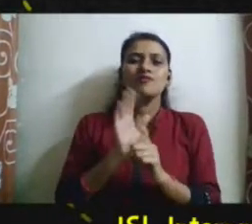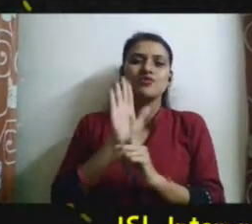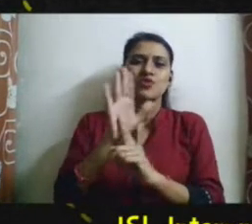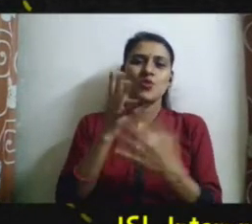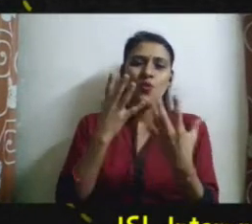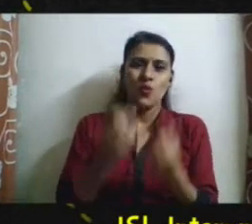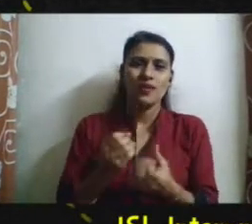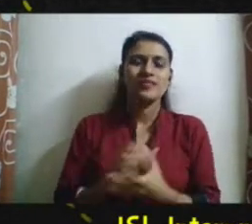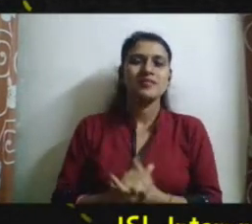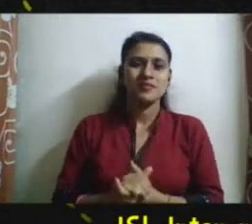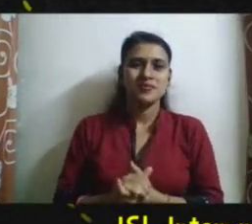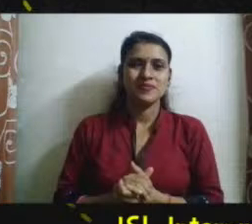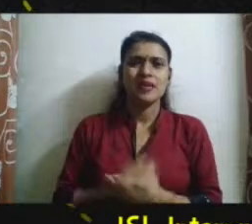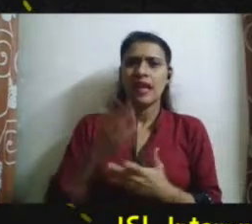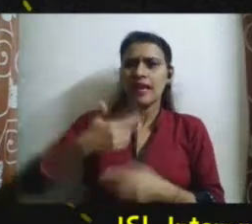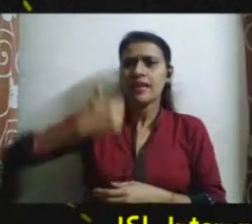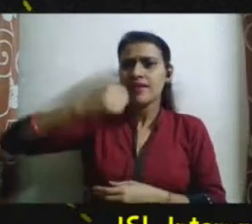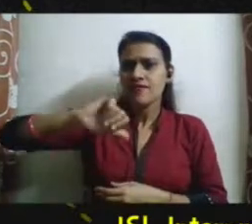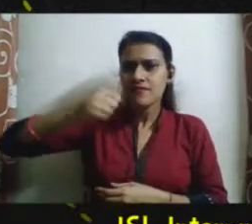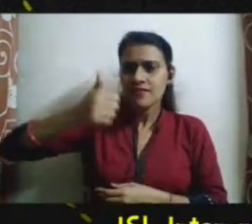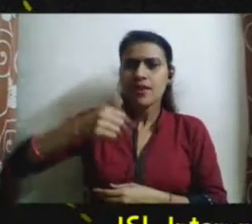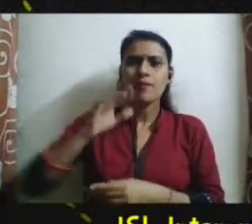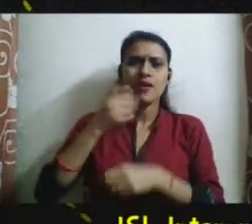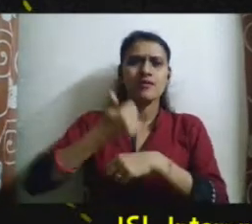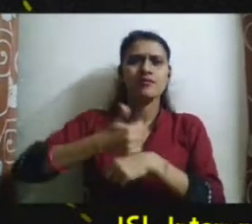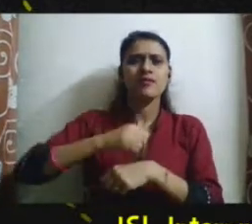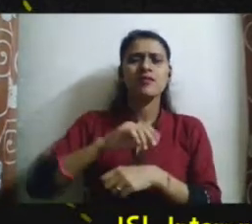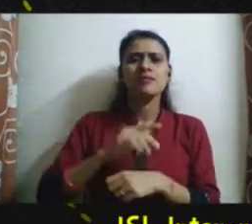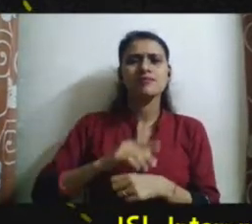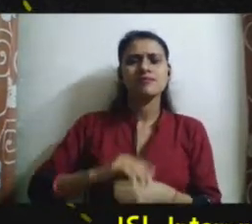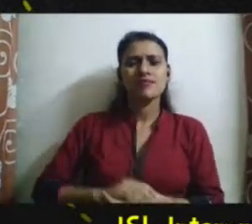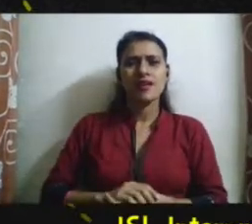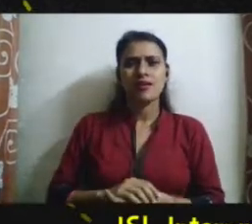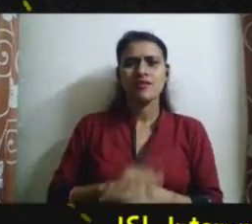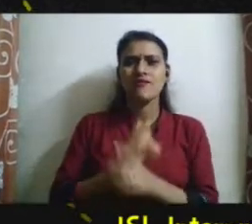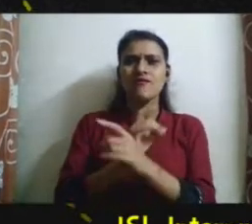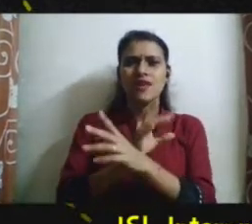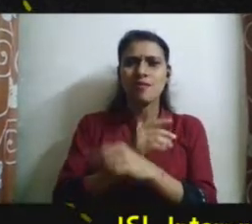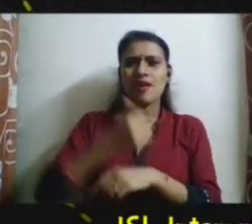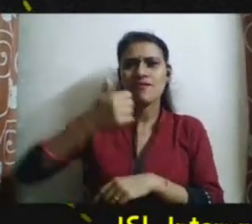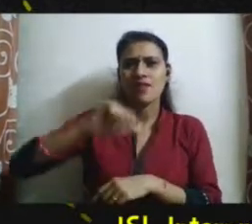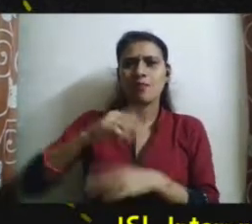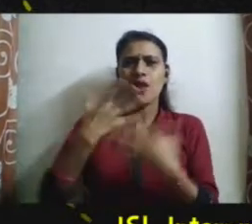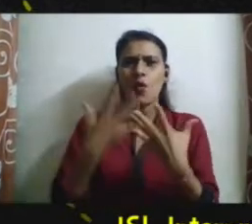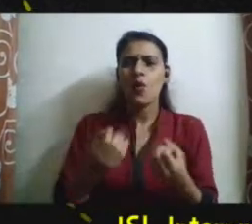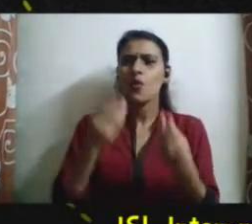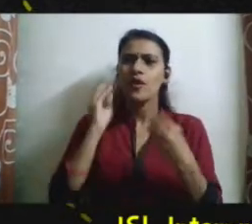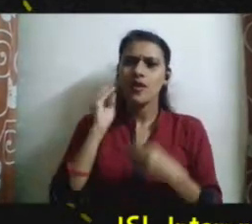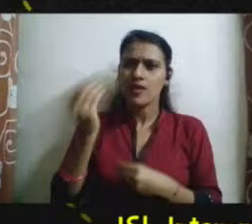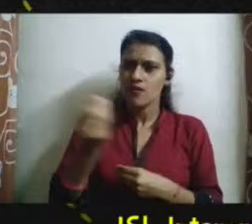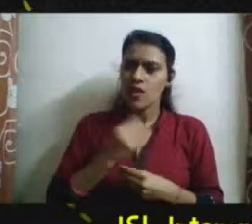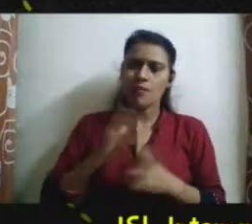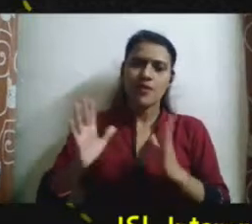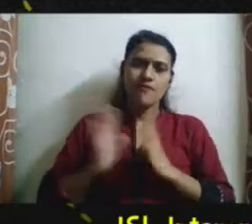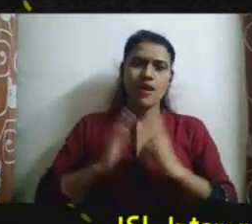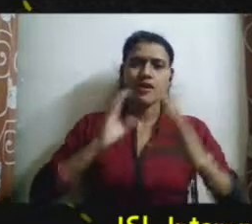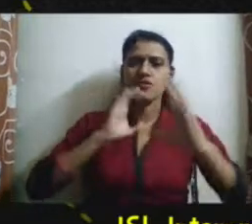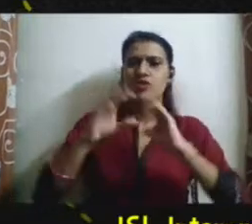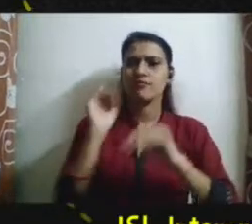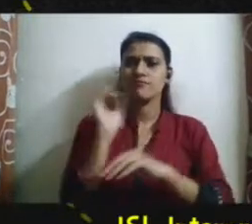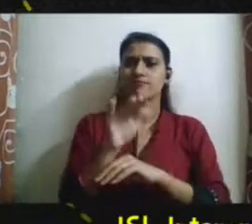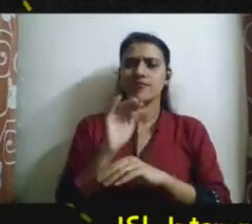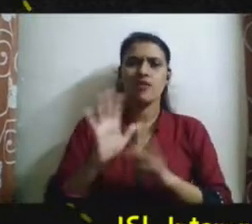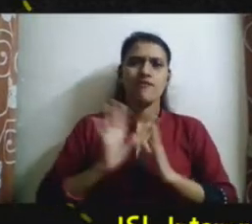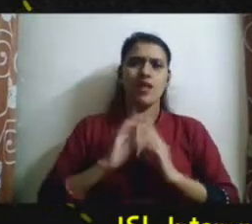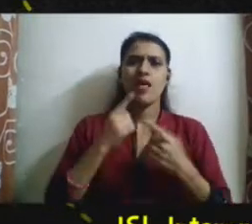And of course, if there is any feedback on the conference, anybody has thoughts on what you have taken away from the conference, feel free to put that in the chat as we are going